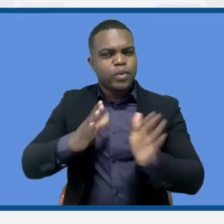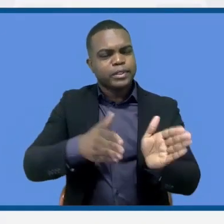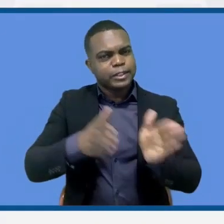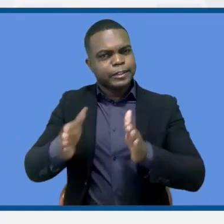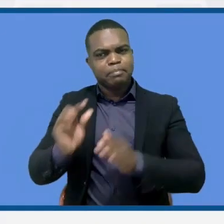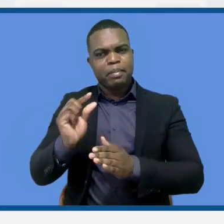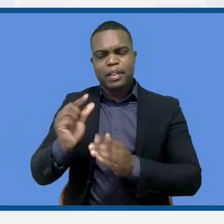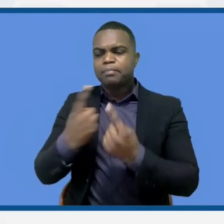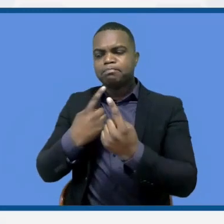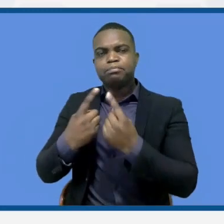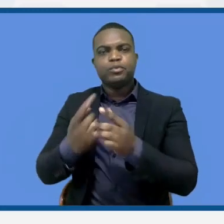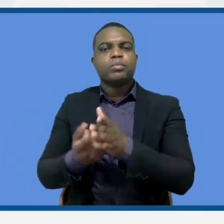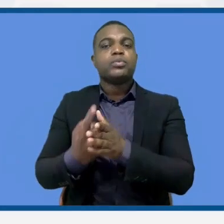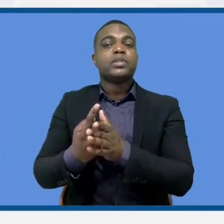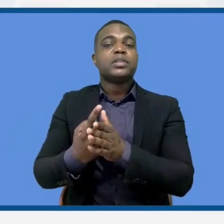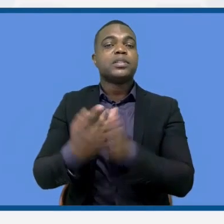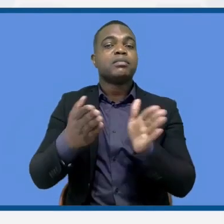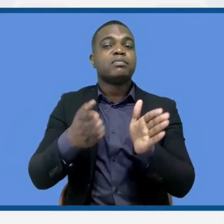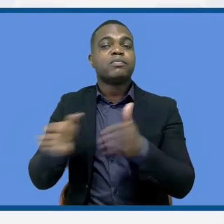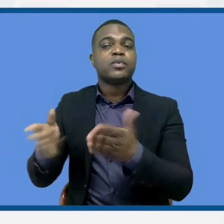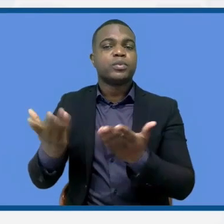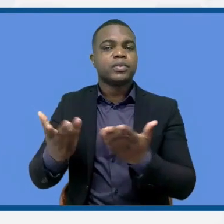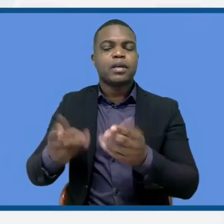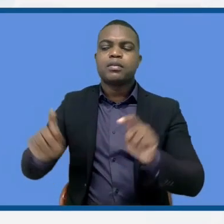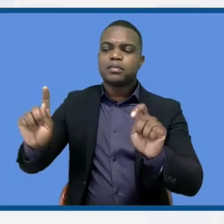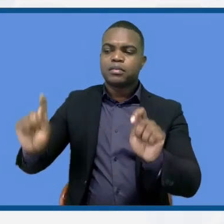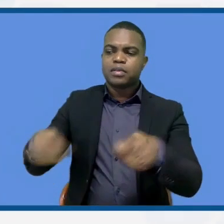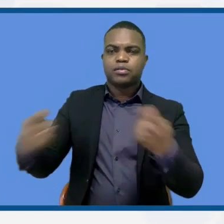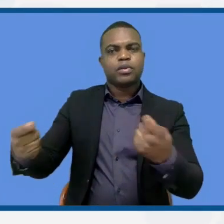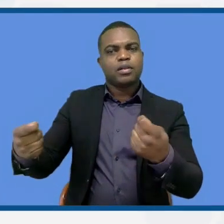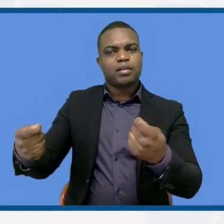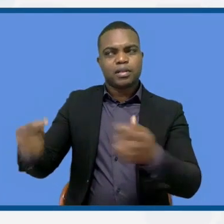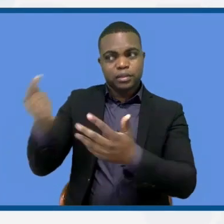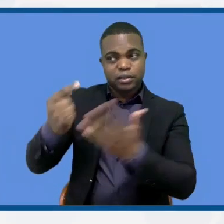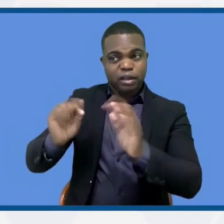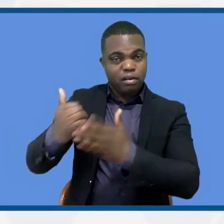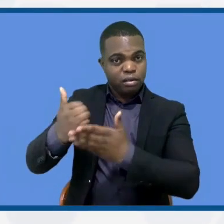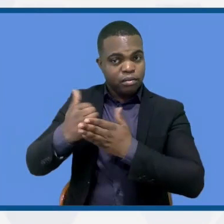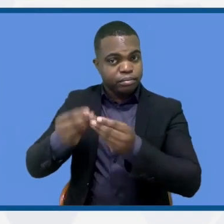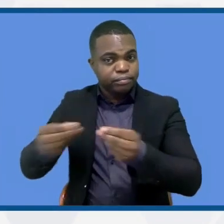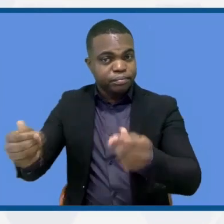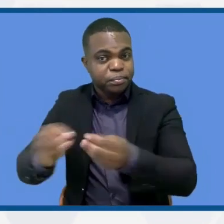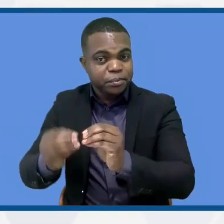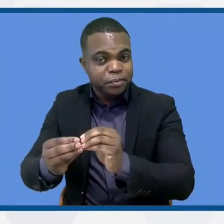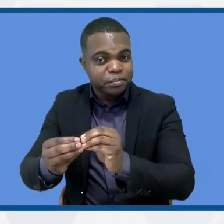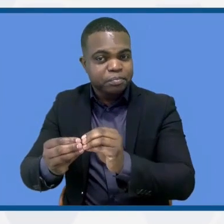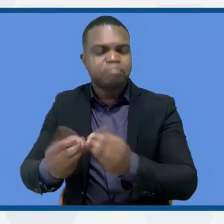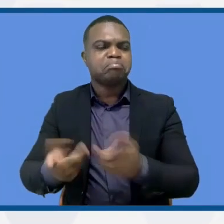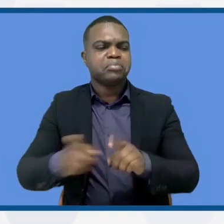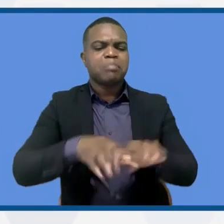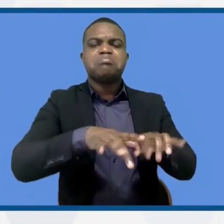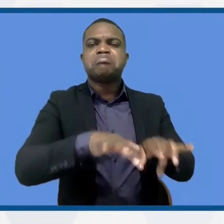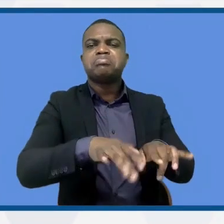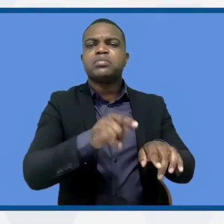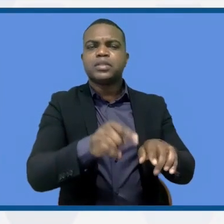of resilient infrastructure. Something else that's important is the dual role that infrastructure has, not just for reduction